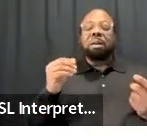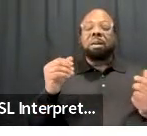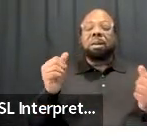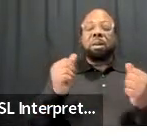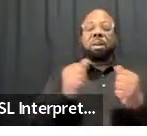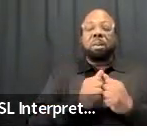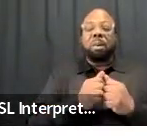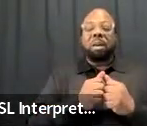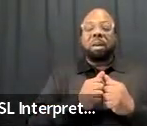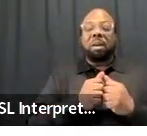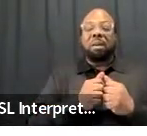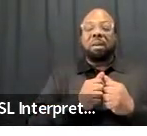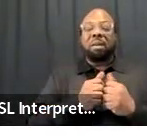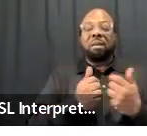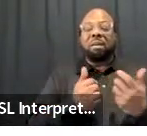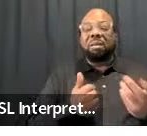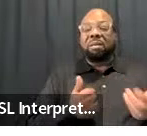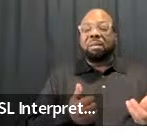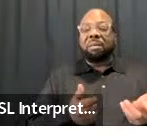extinguishing